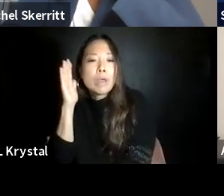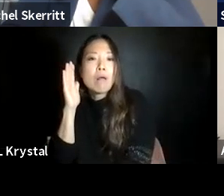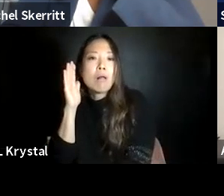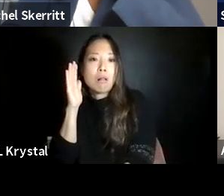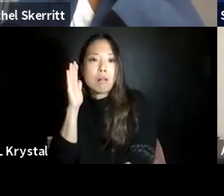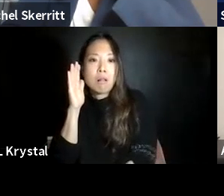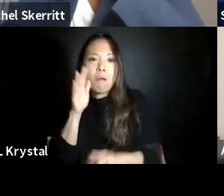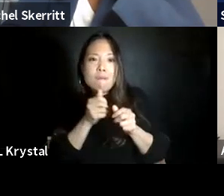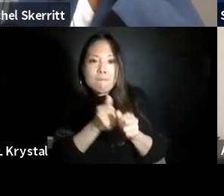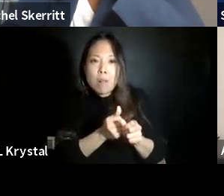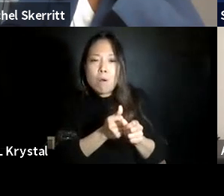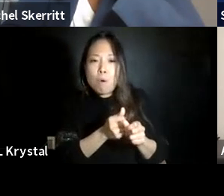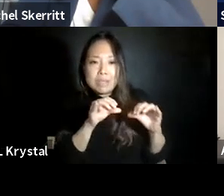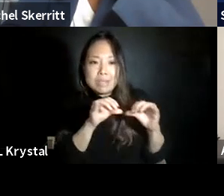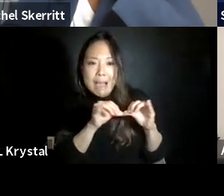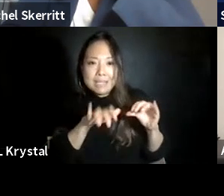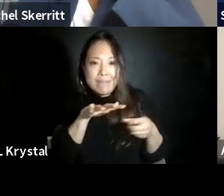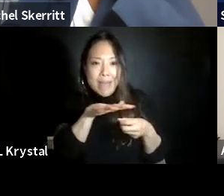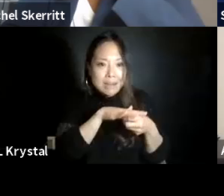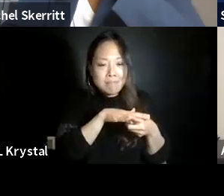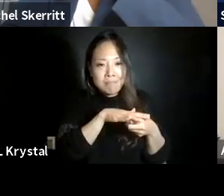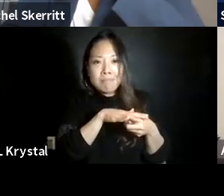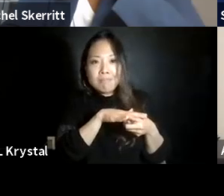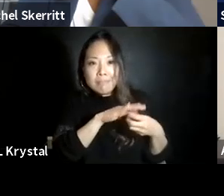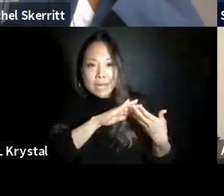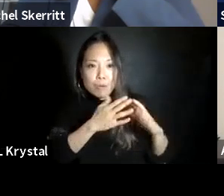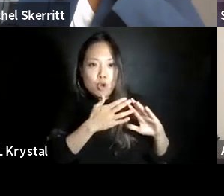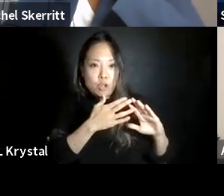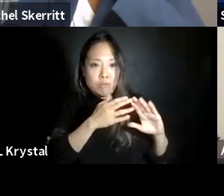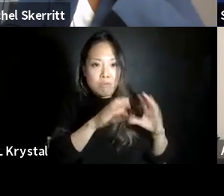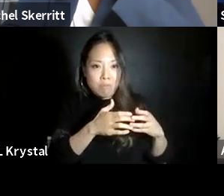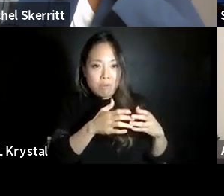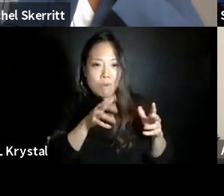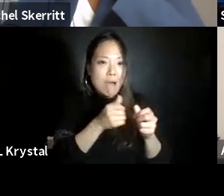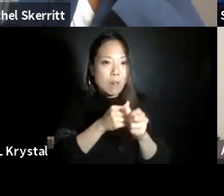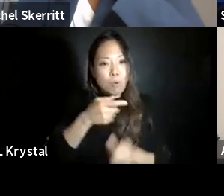it's sending school grouping, census tract grouping, tiers.